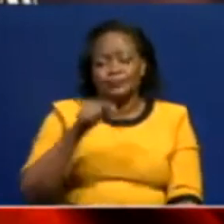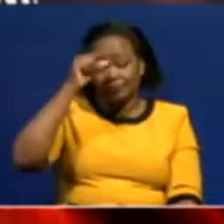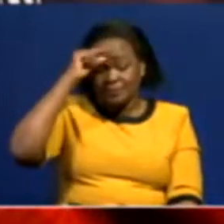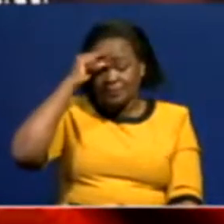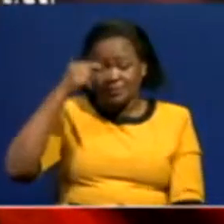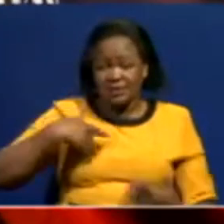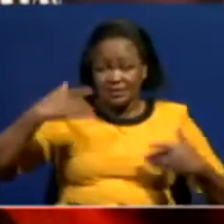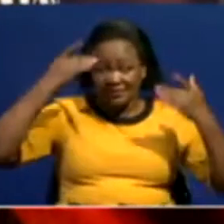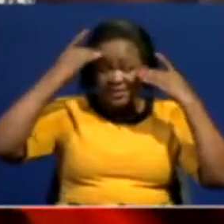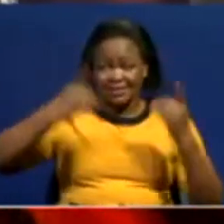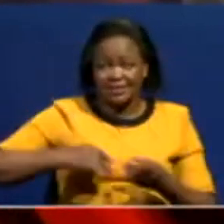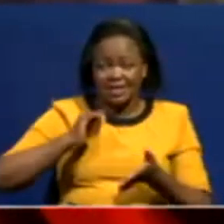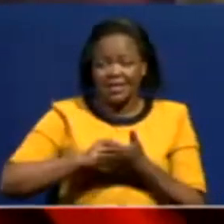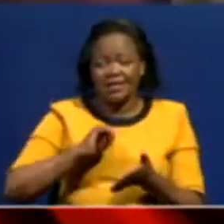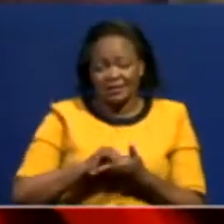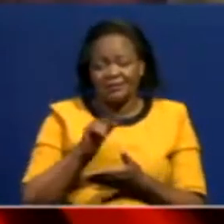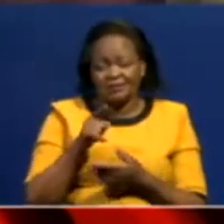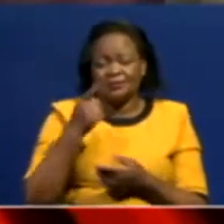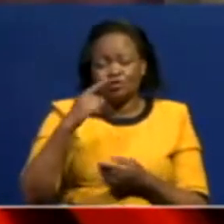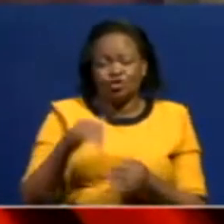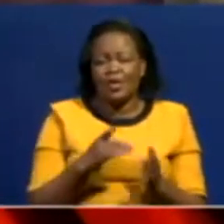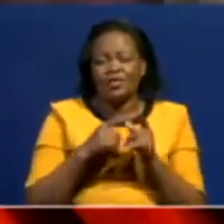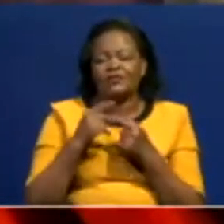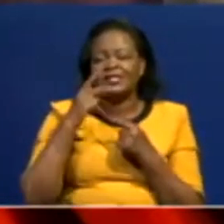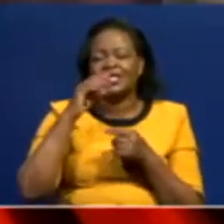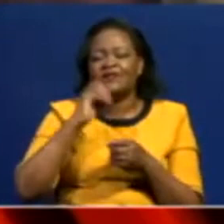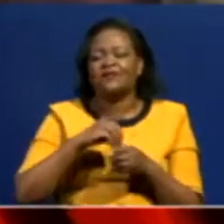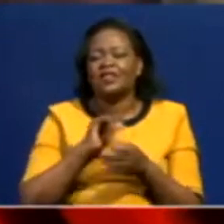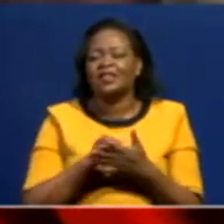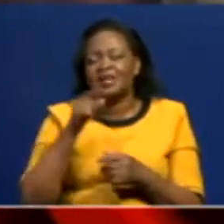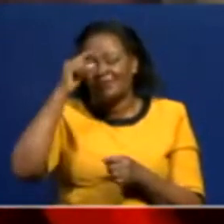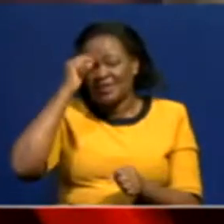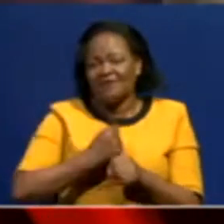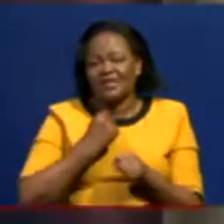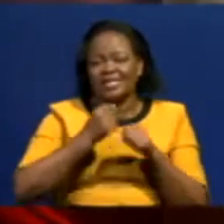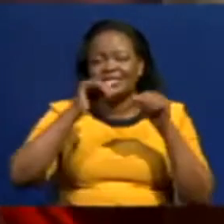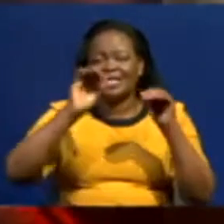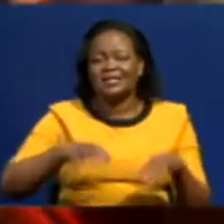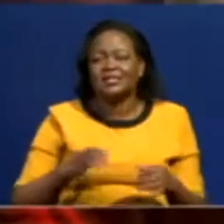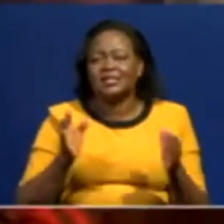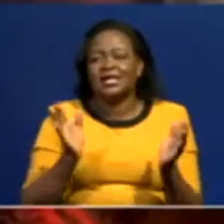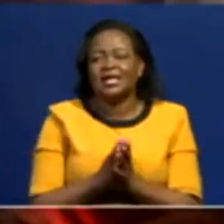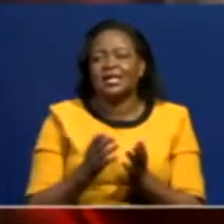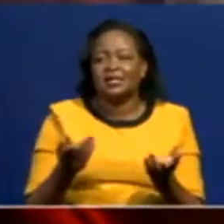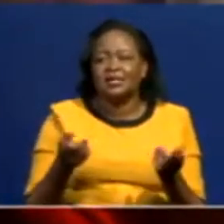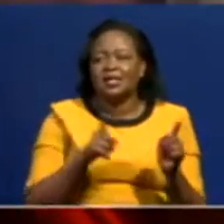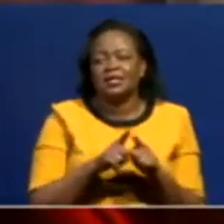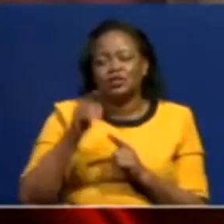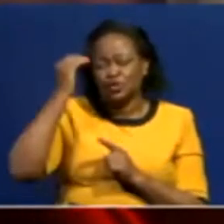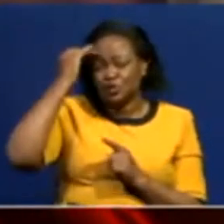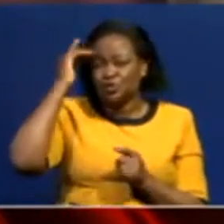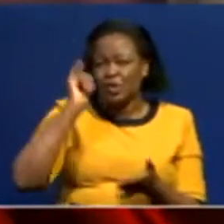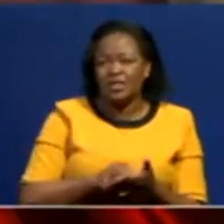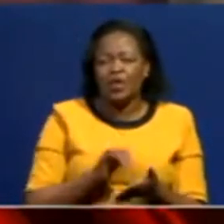has decided that this is the way to go. You've seen the investments the government have made in agriculture. And as you know,